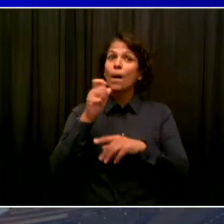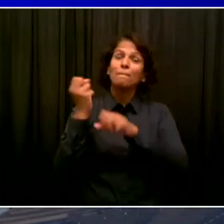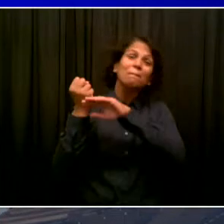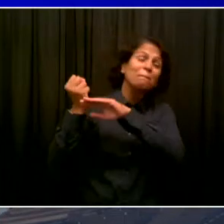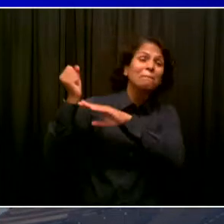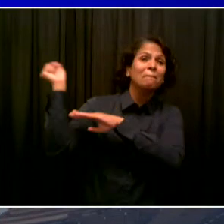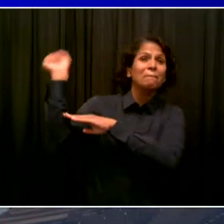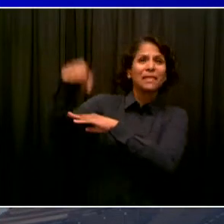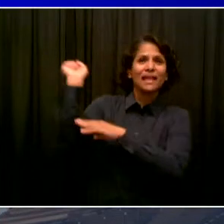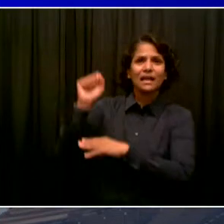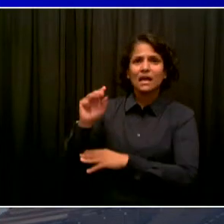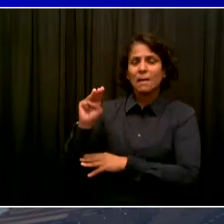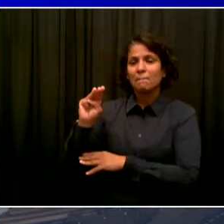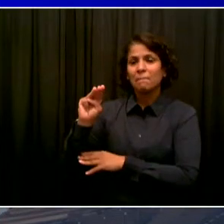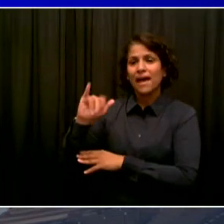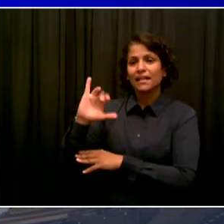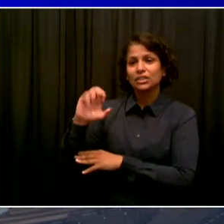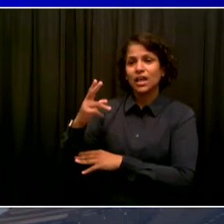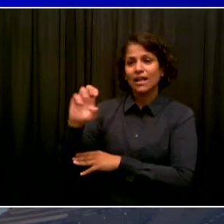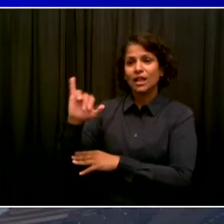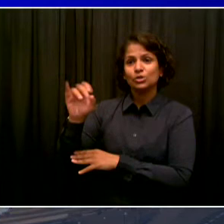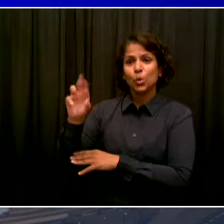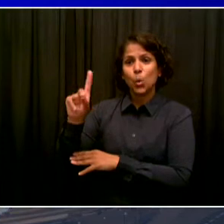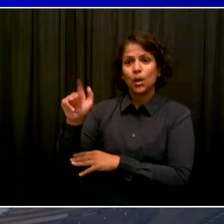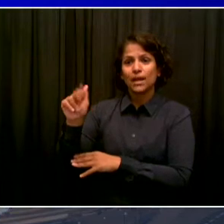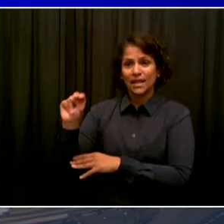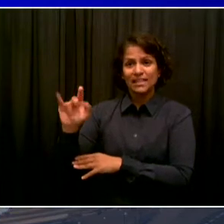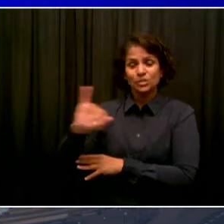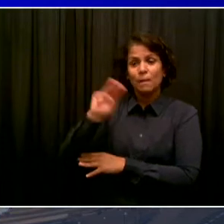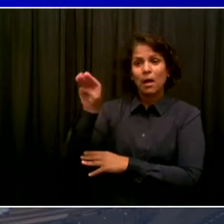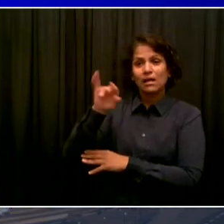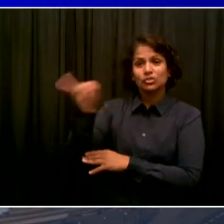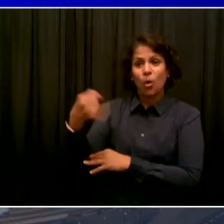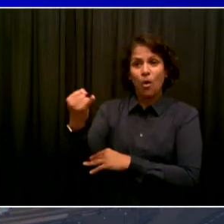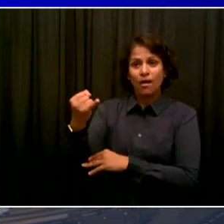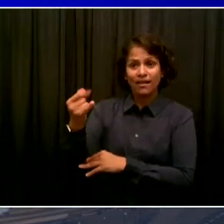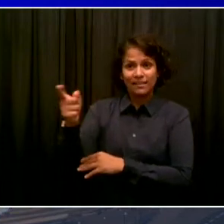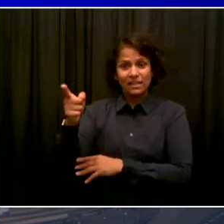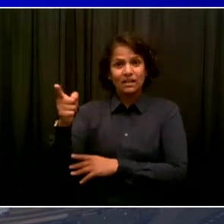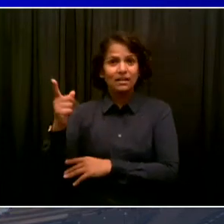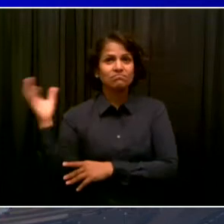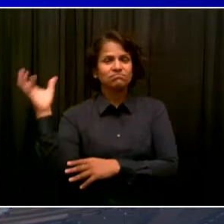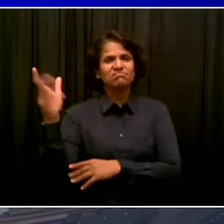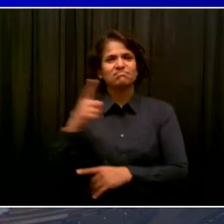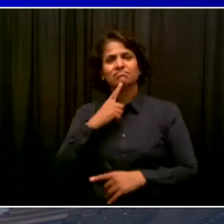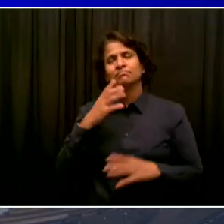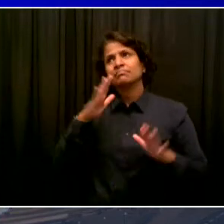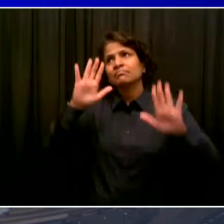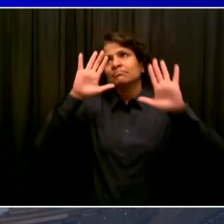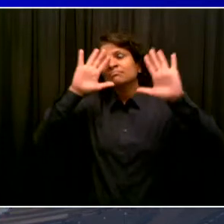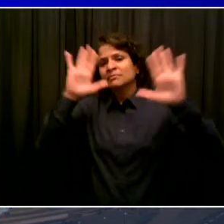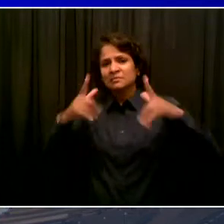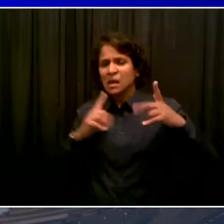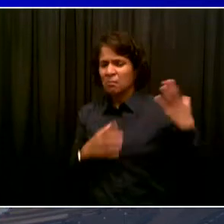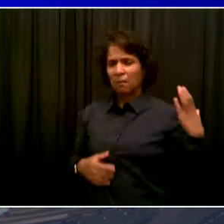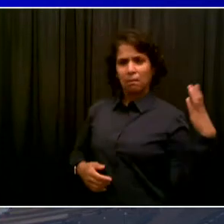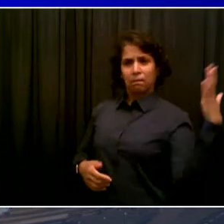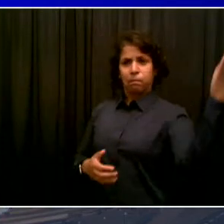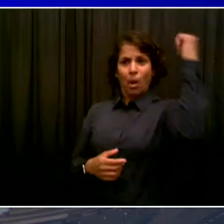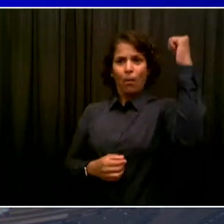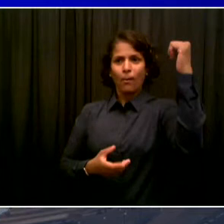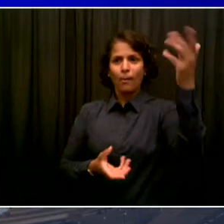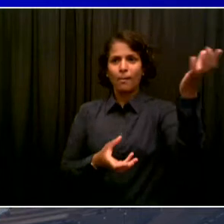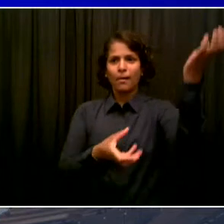see on your screens right now, a legendary New York City basketball moment, and one for the ages.